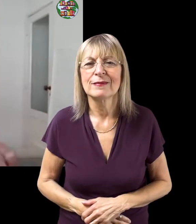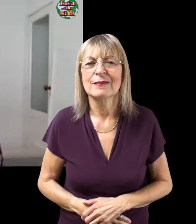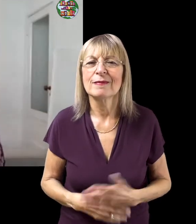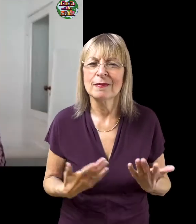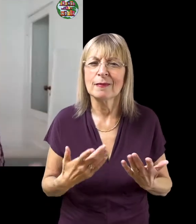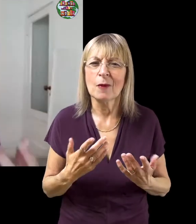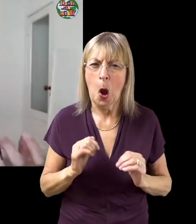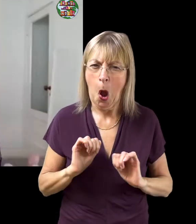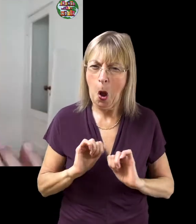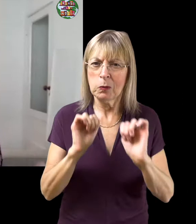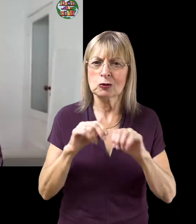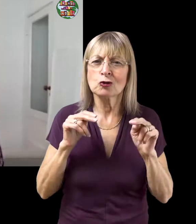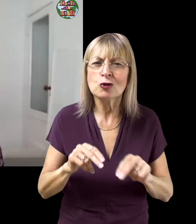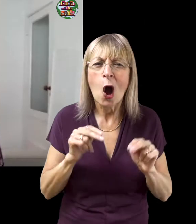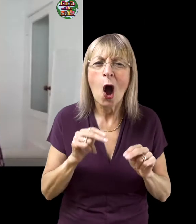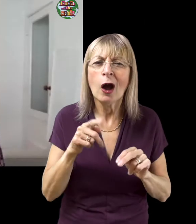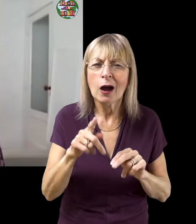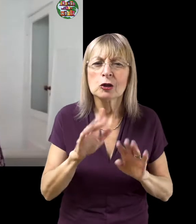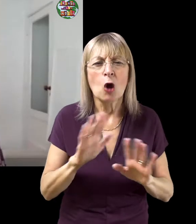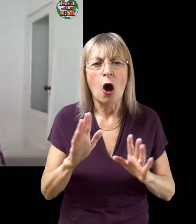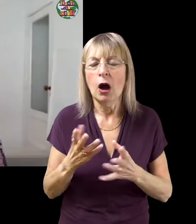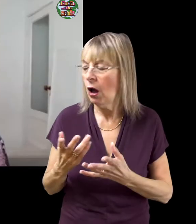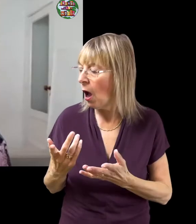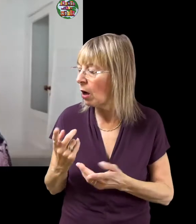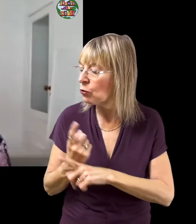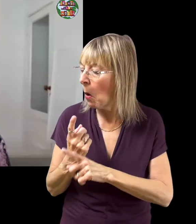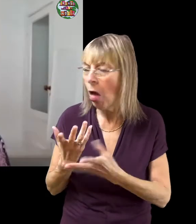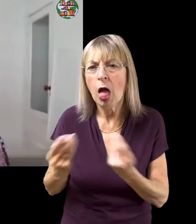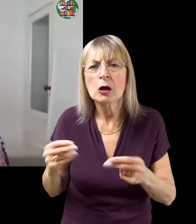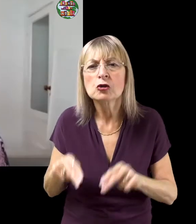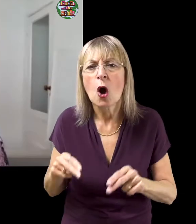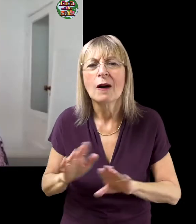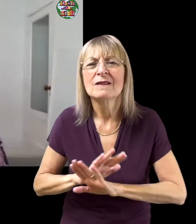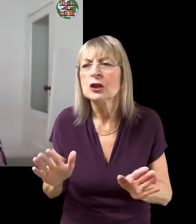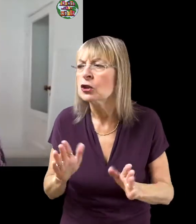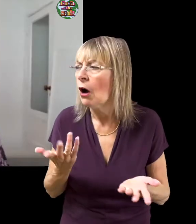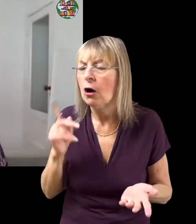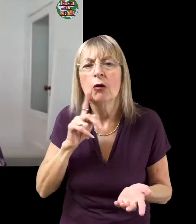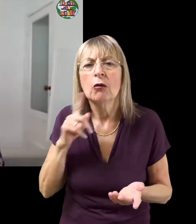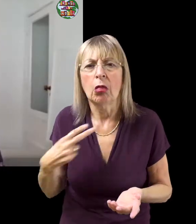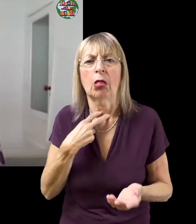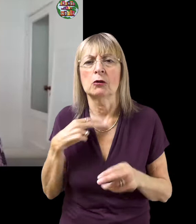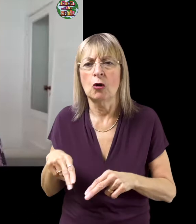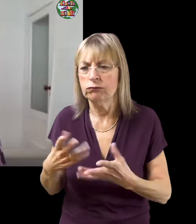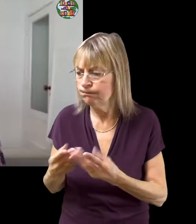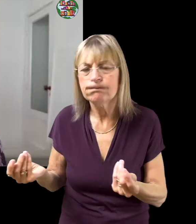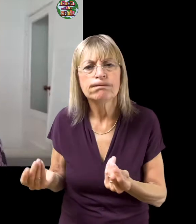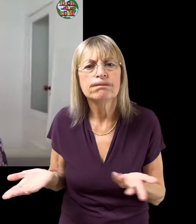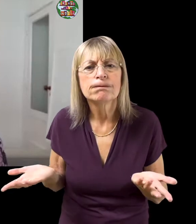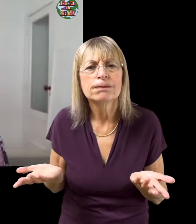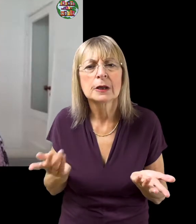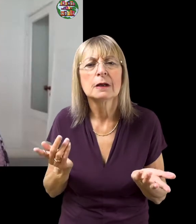one kid, to have your very own dog. And then it's also about losing a dog, of course,